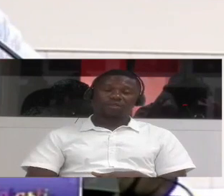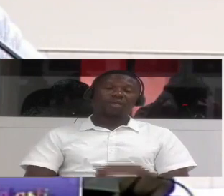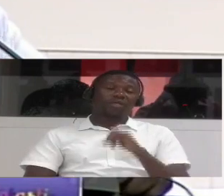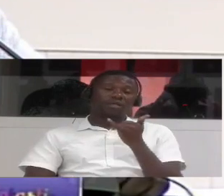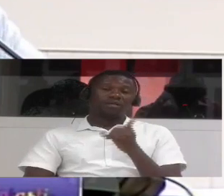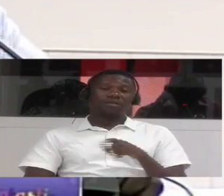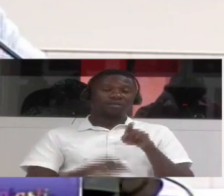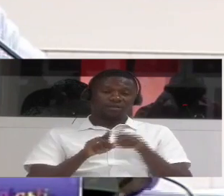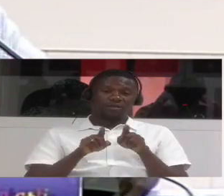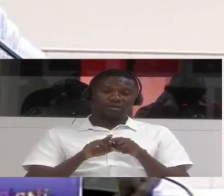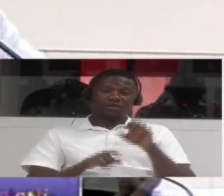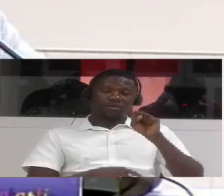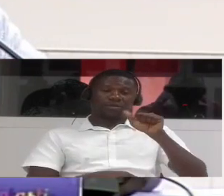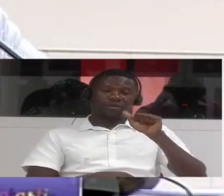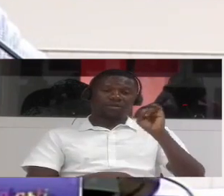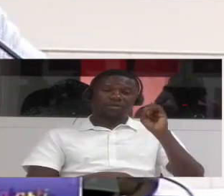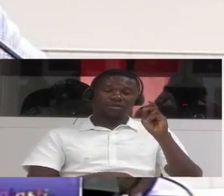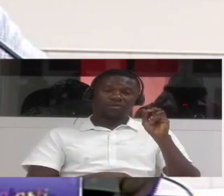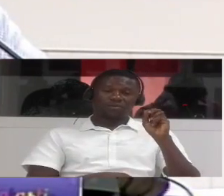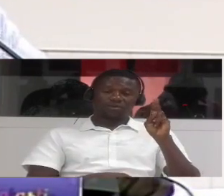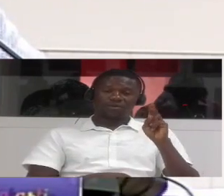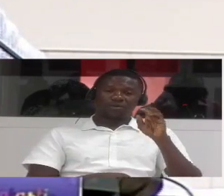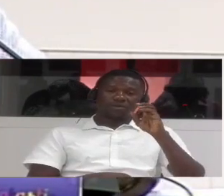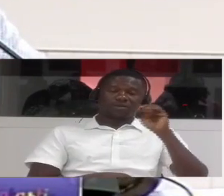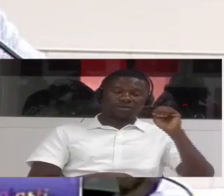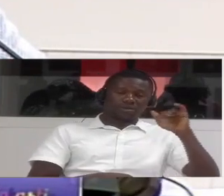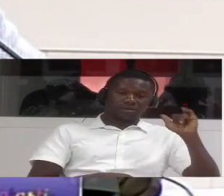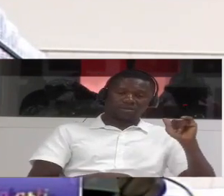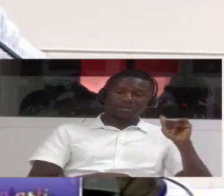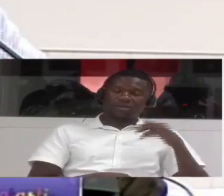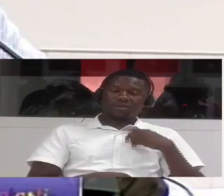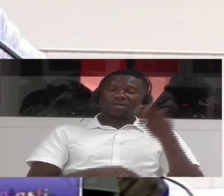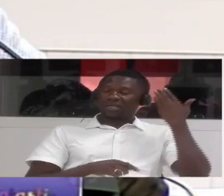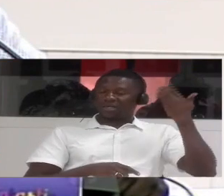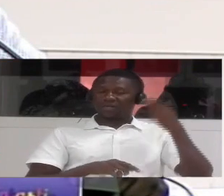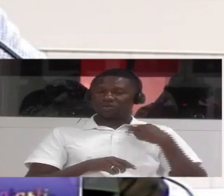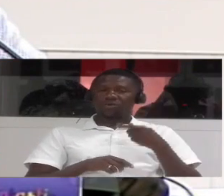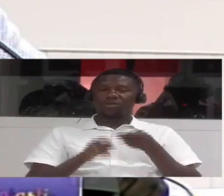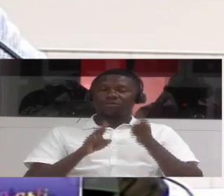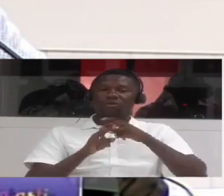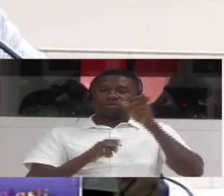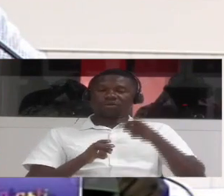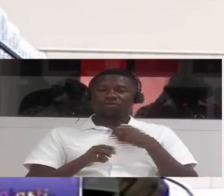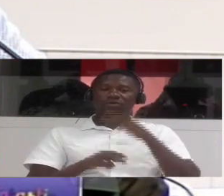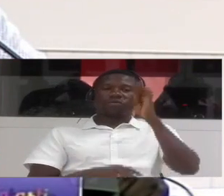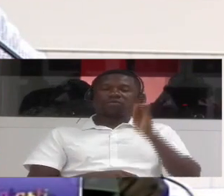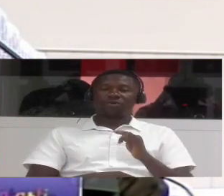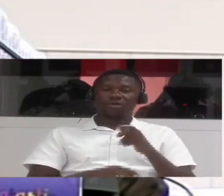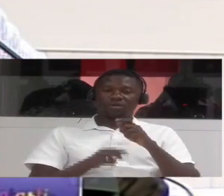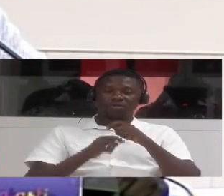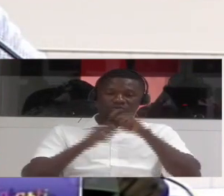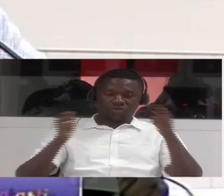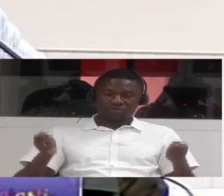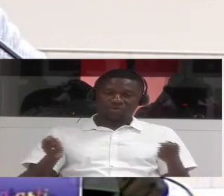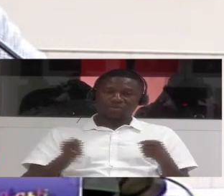Cisse. Then he was a reporter for the Foroya newspaper. On this instance, it was